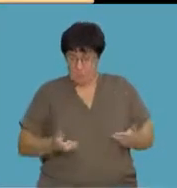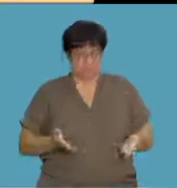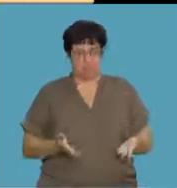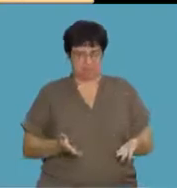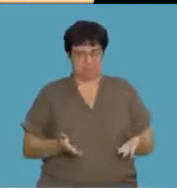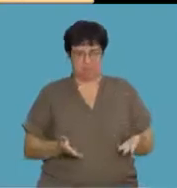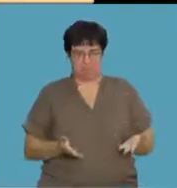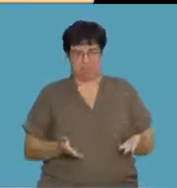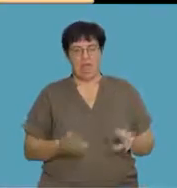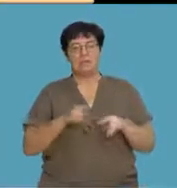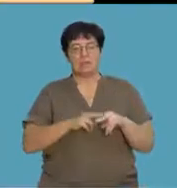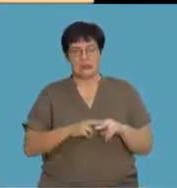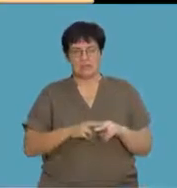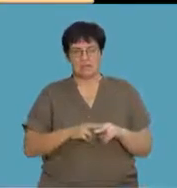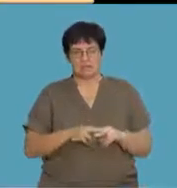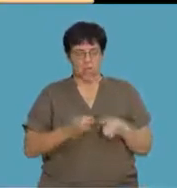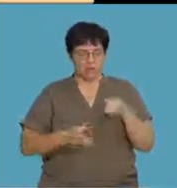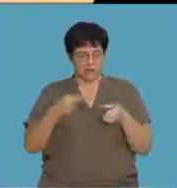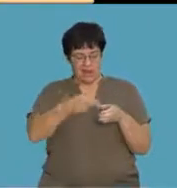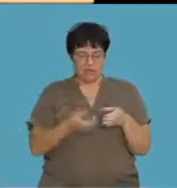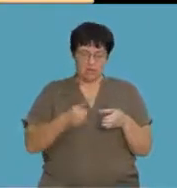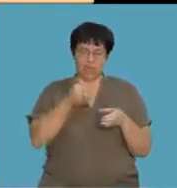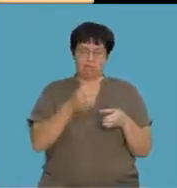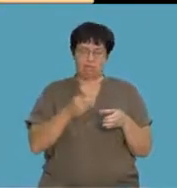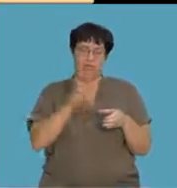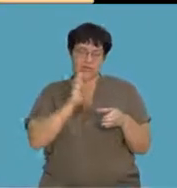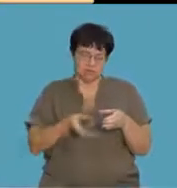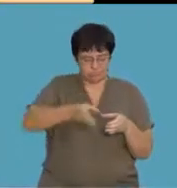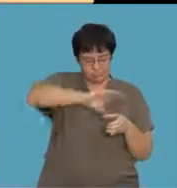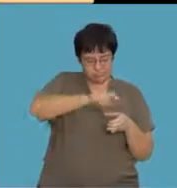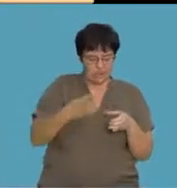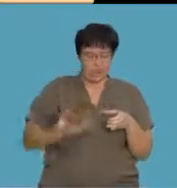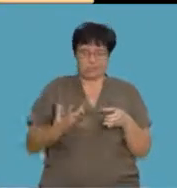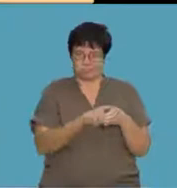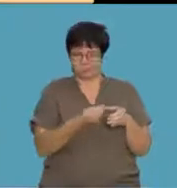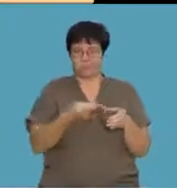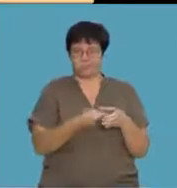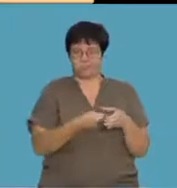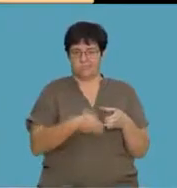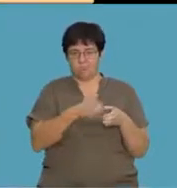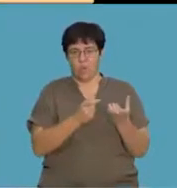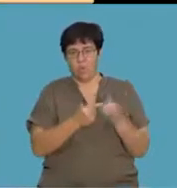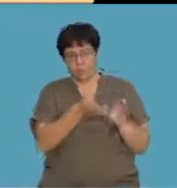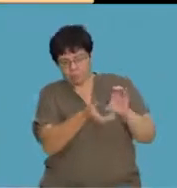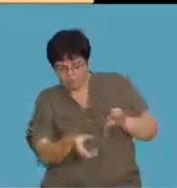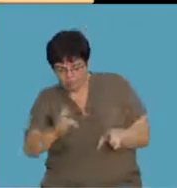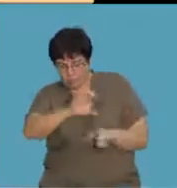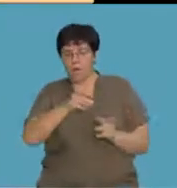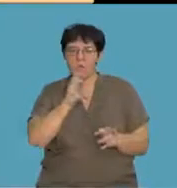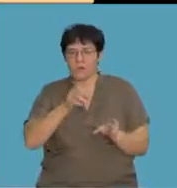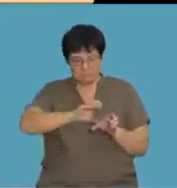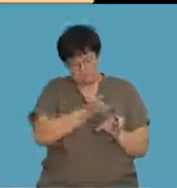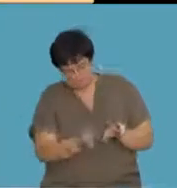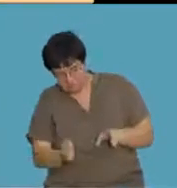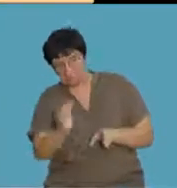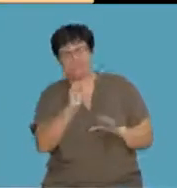liquid takes the shape of the container. So these are some of the obvious characteristics or properties of a liquid that must come to